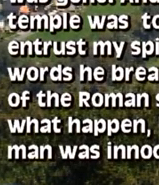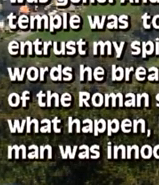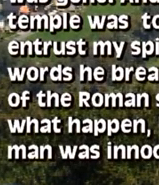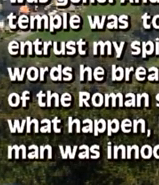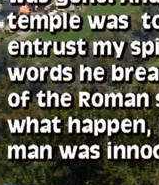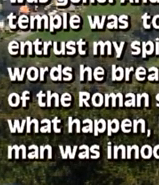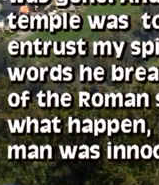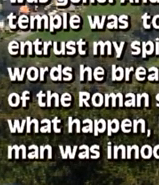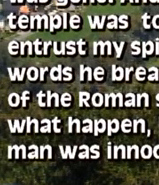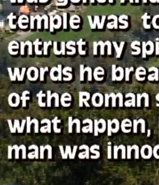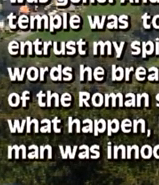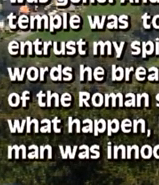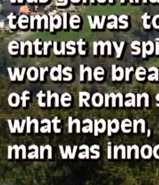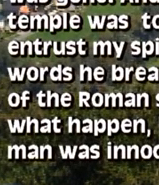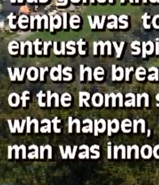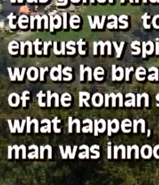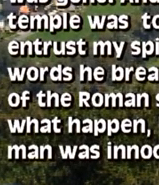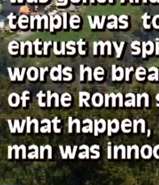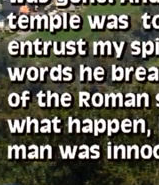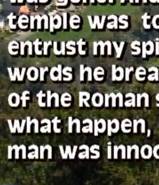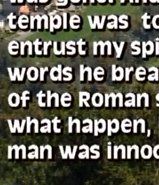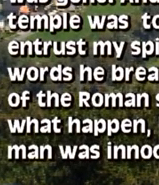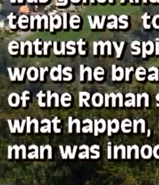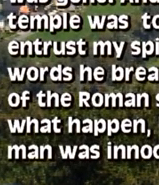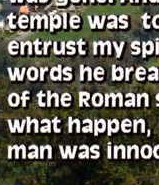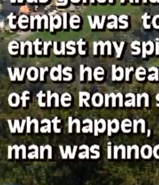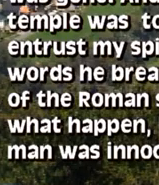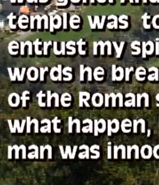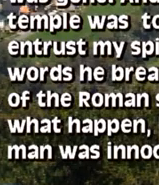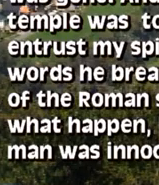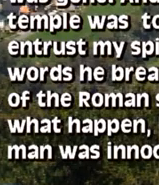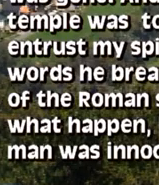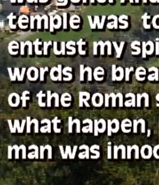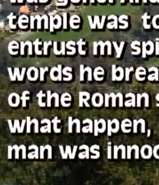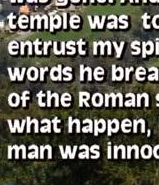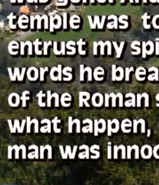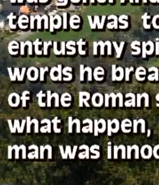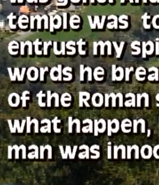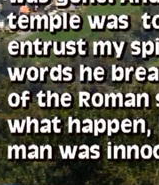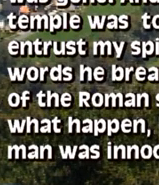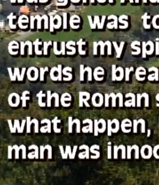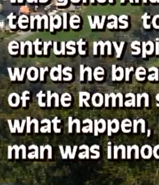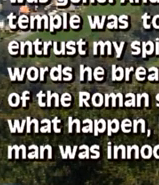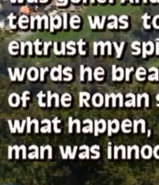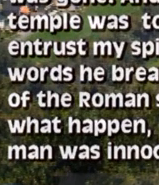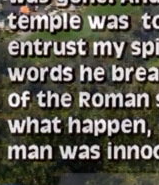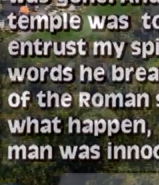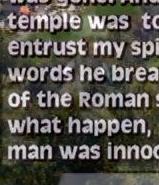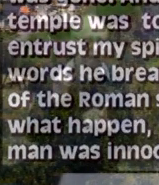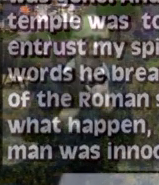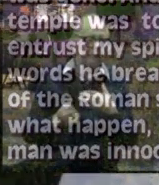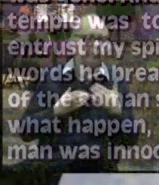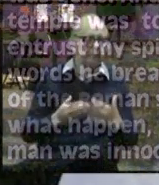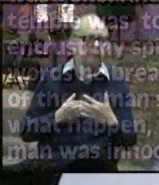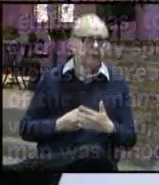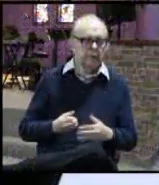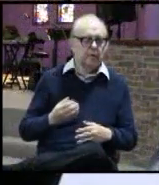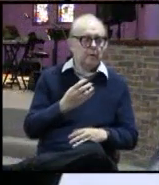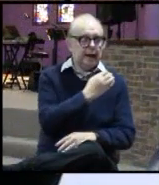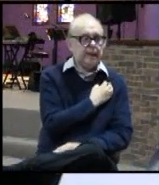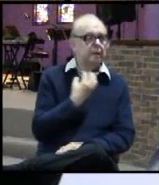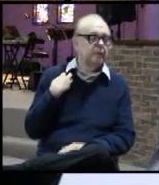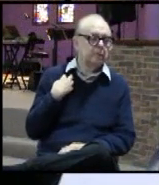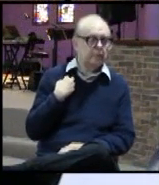my spirit into your hands." And with those words, he breathed his last breath. When the captain of the Roman